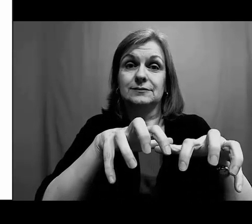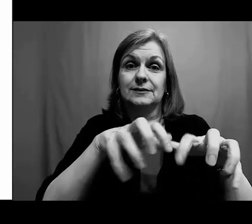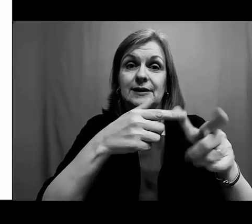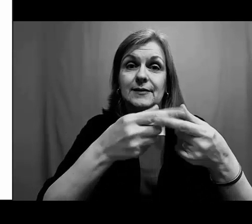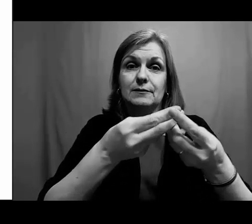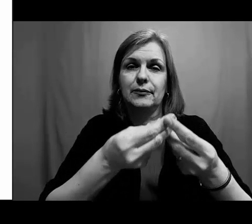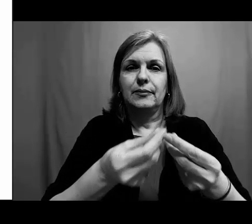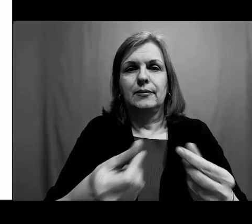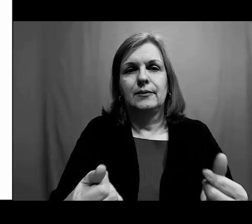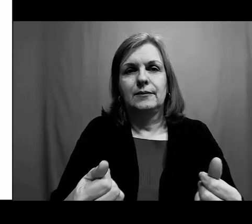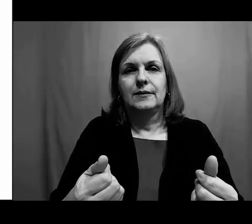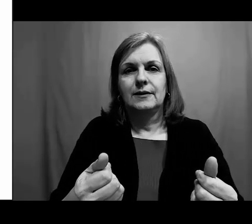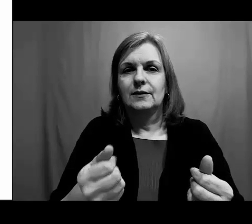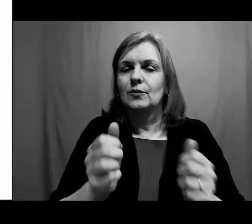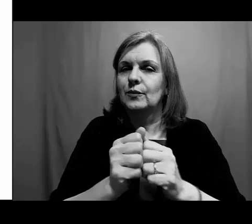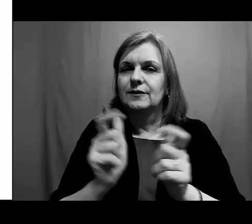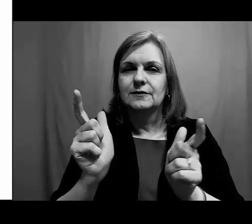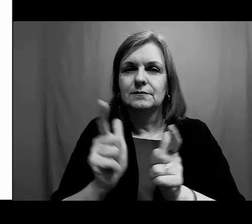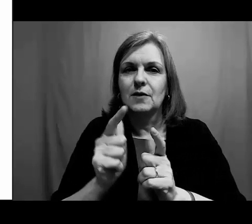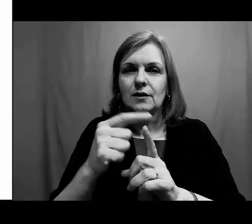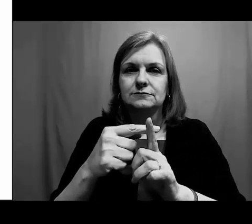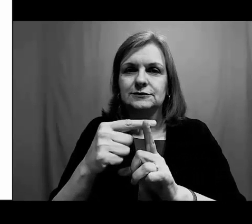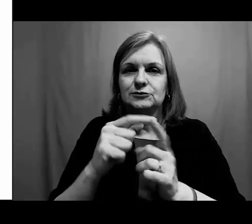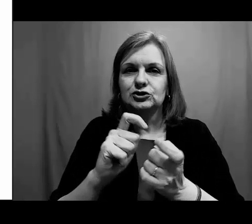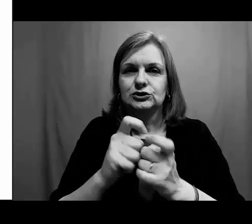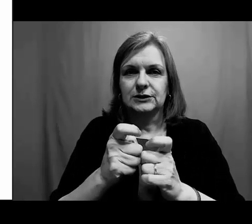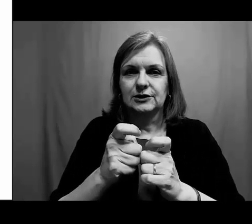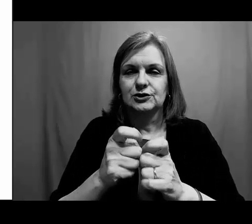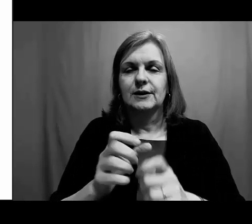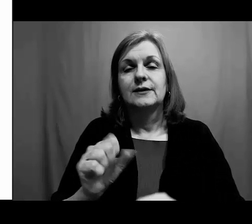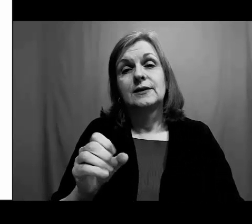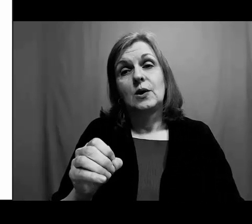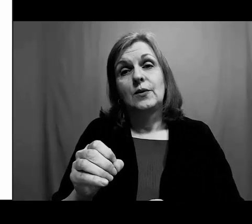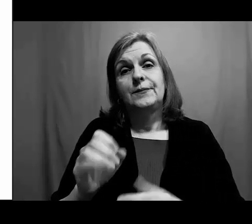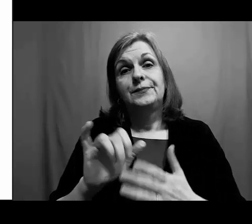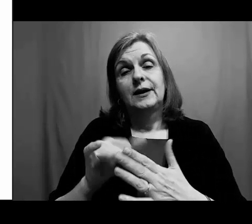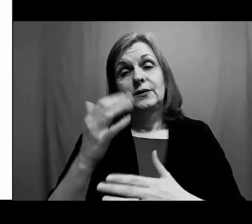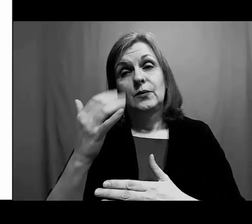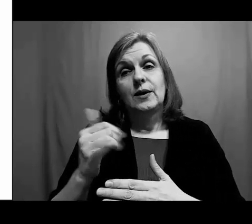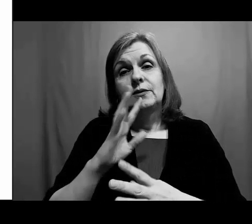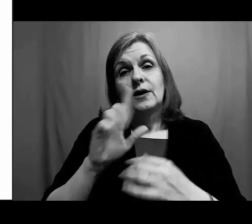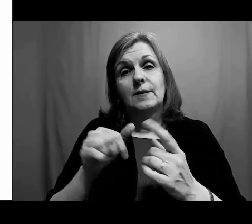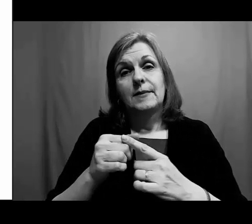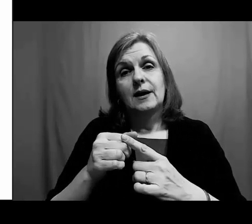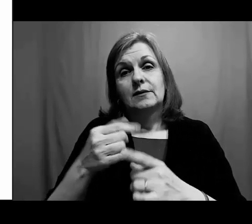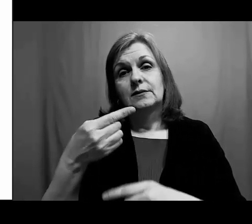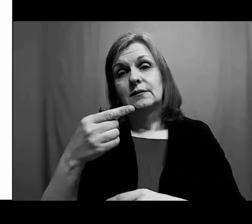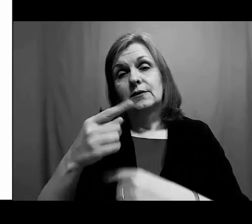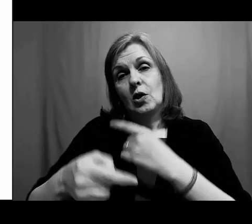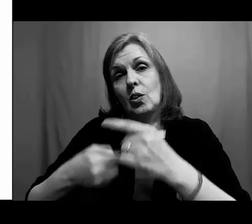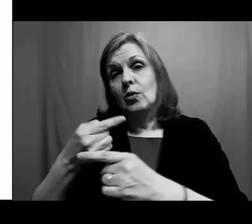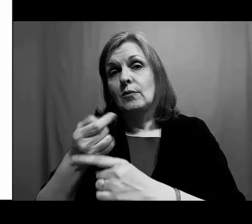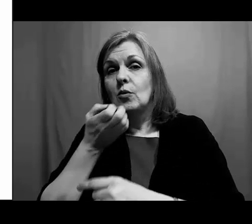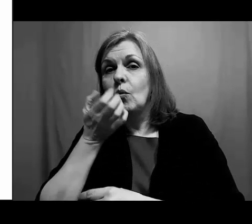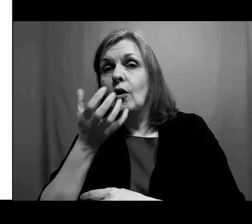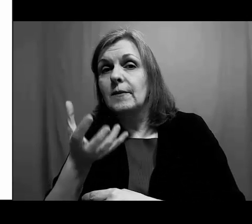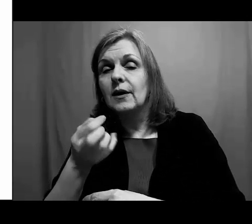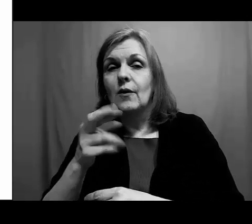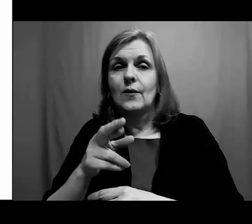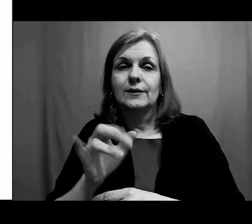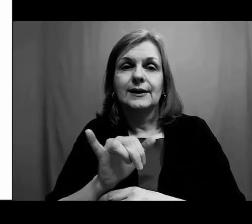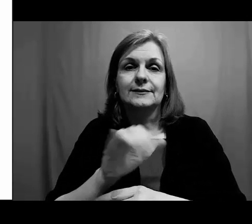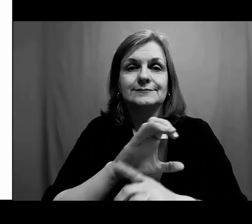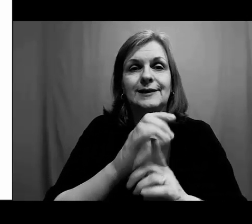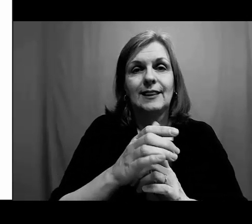water at a very small temperature range, right? So that's why we talk about global warming,